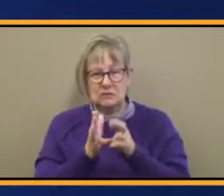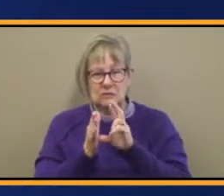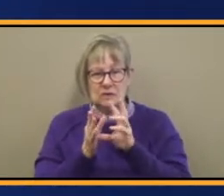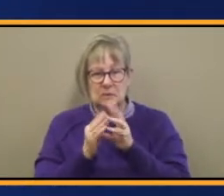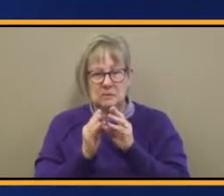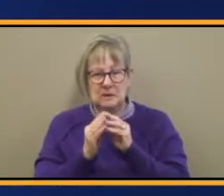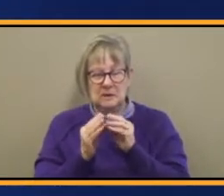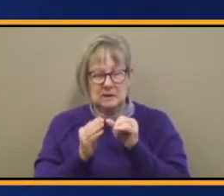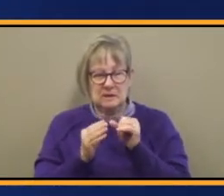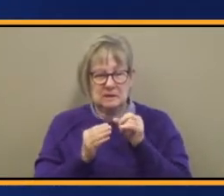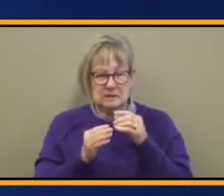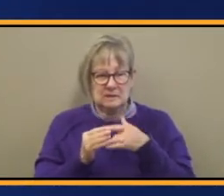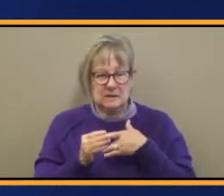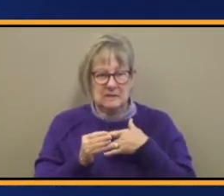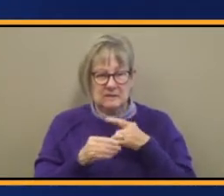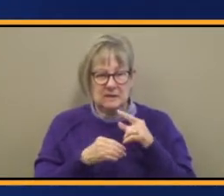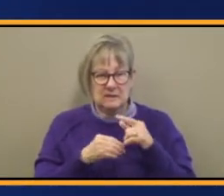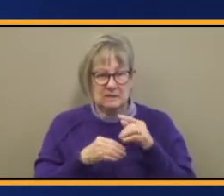that these agenda review meetings have